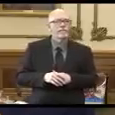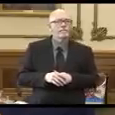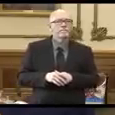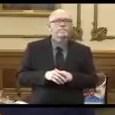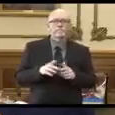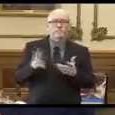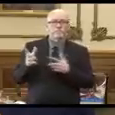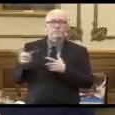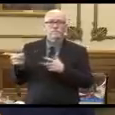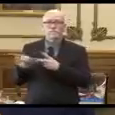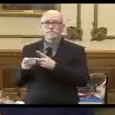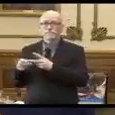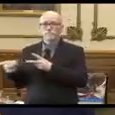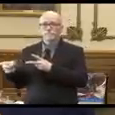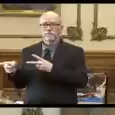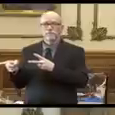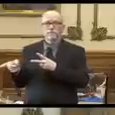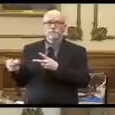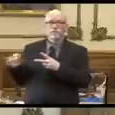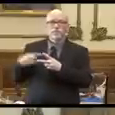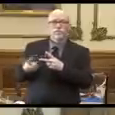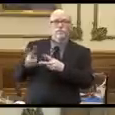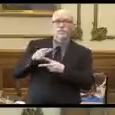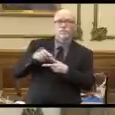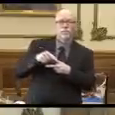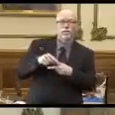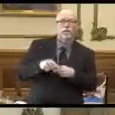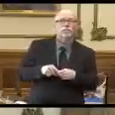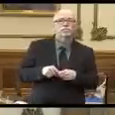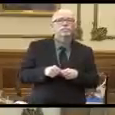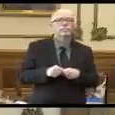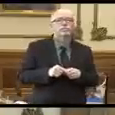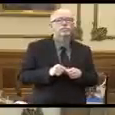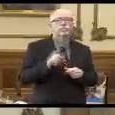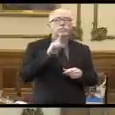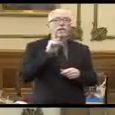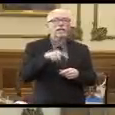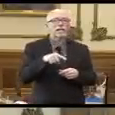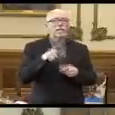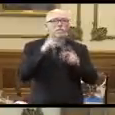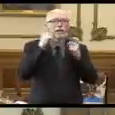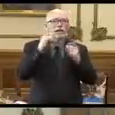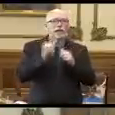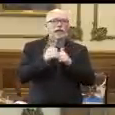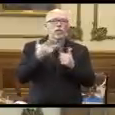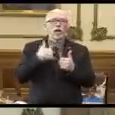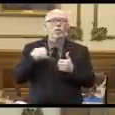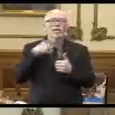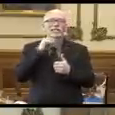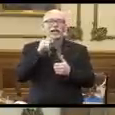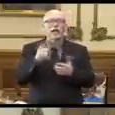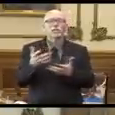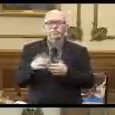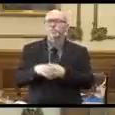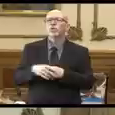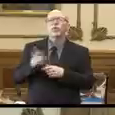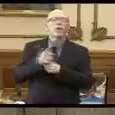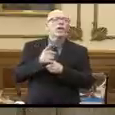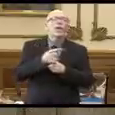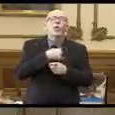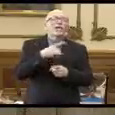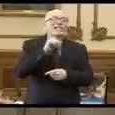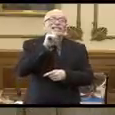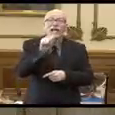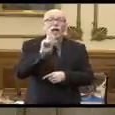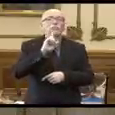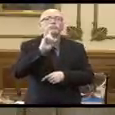You want to take the second one first, and then I'll go with our first question? With regards to Yeah, mandating? Mandating and how we didn't go down that road. Right. We did not go down the